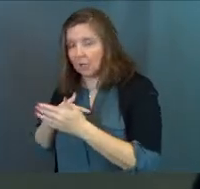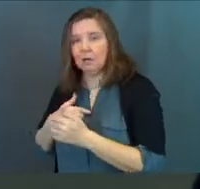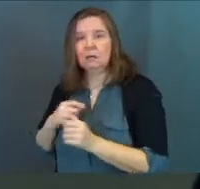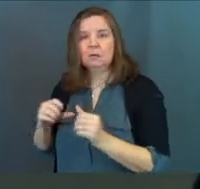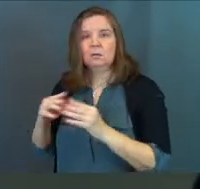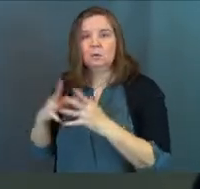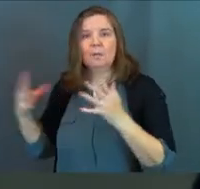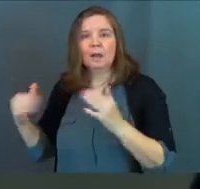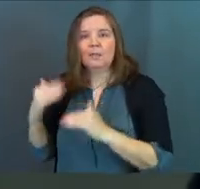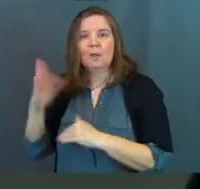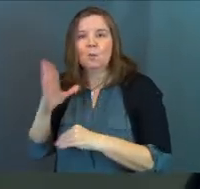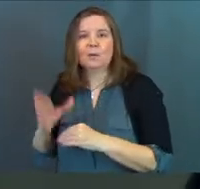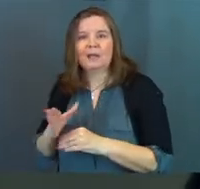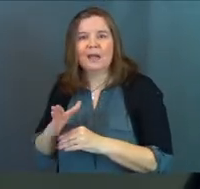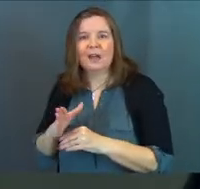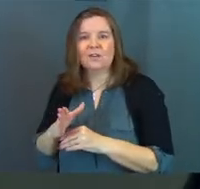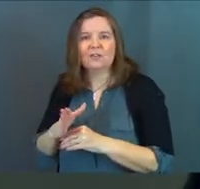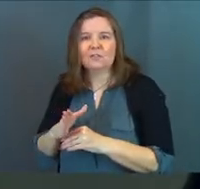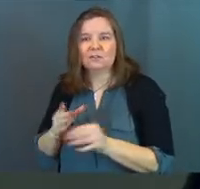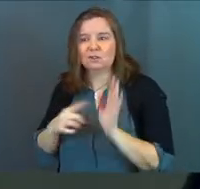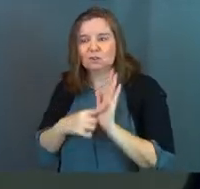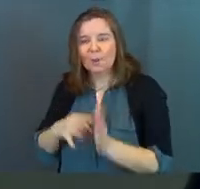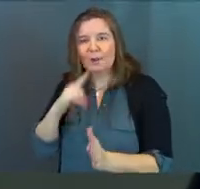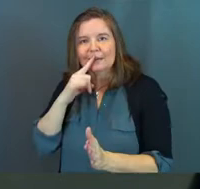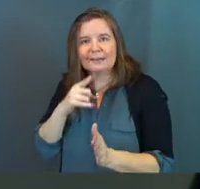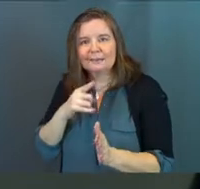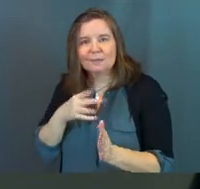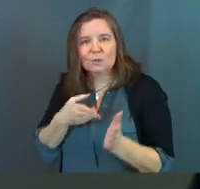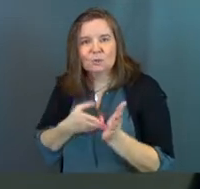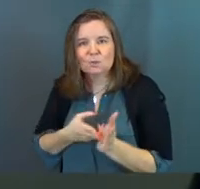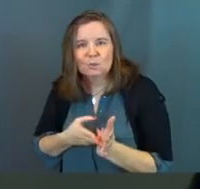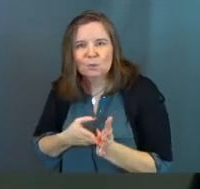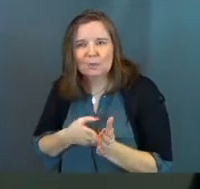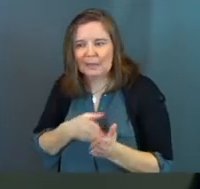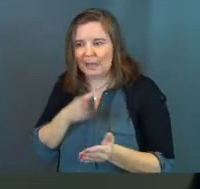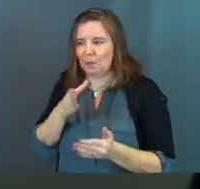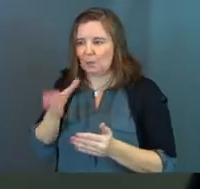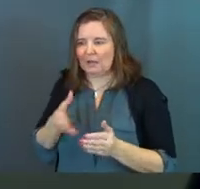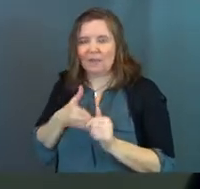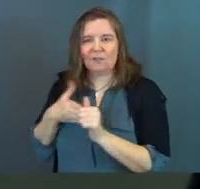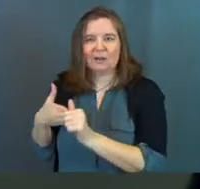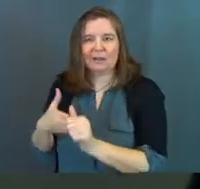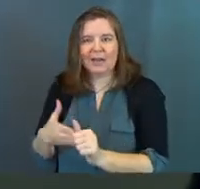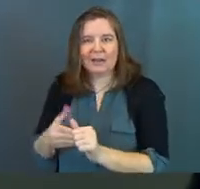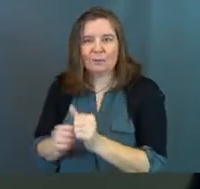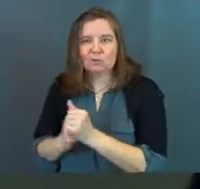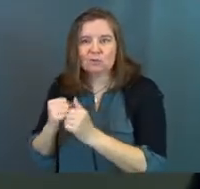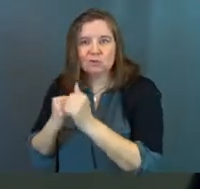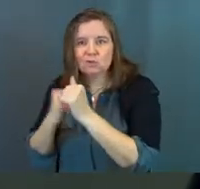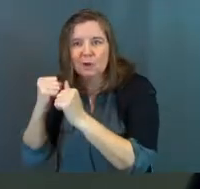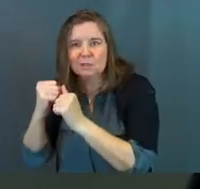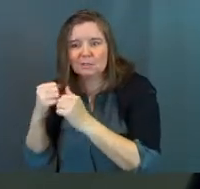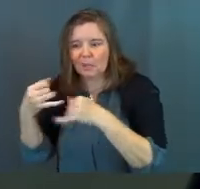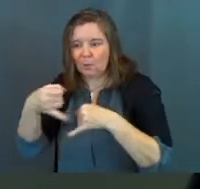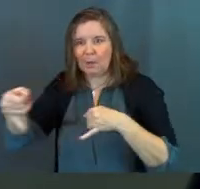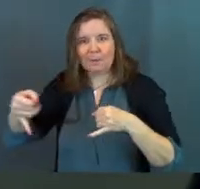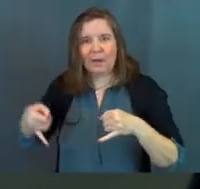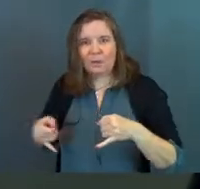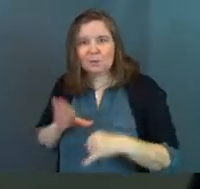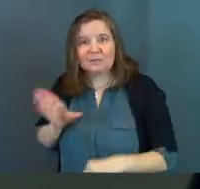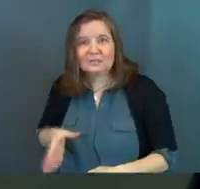it that we'd never hit our kids with the truth. And we never guide them with structure and with